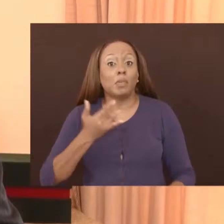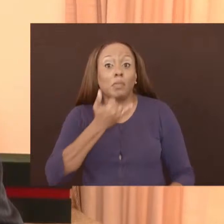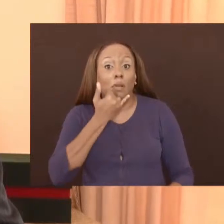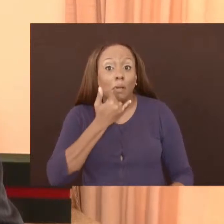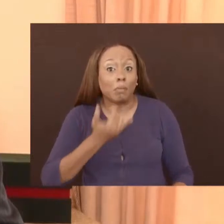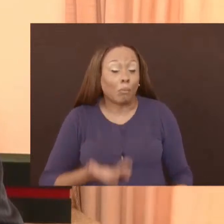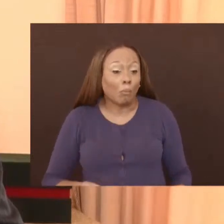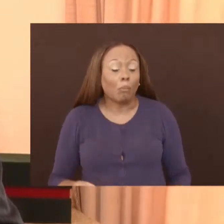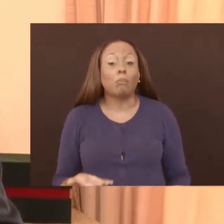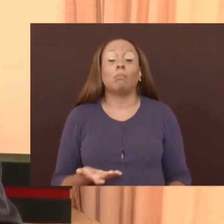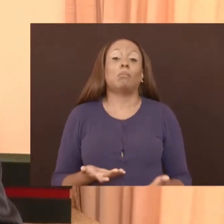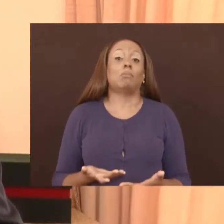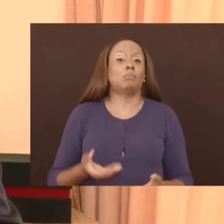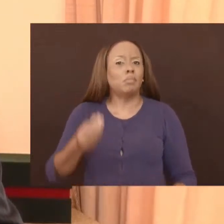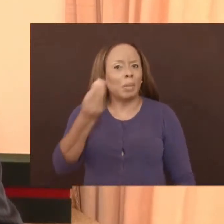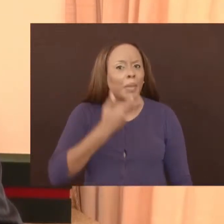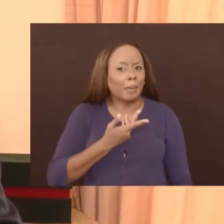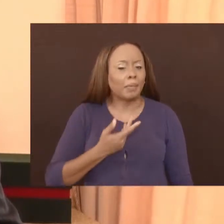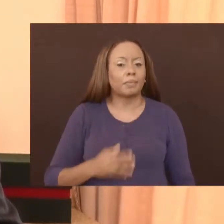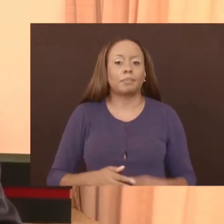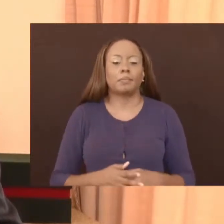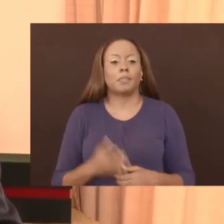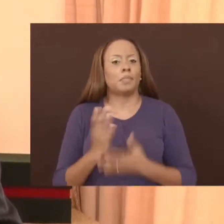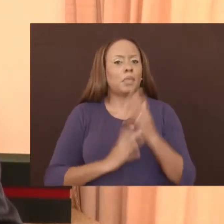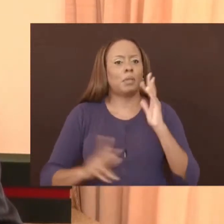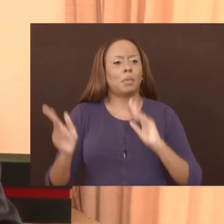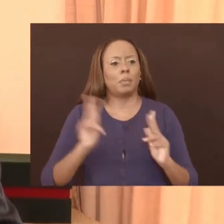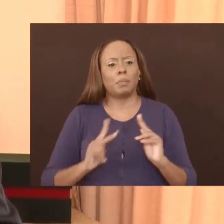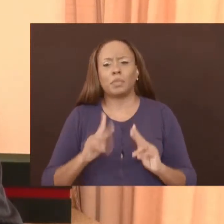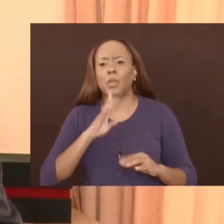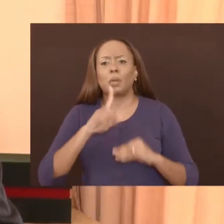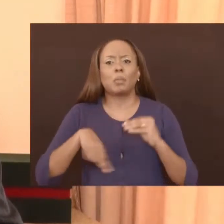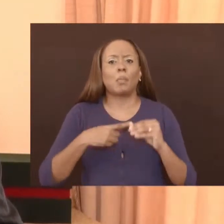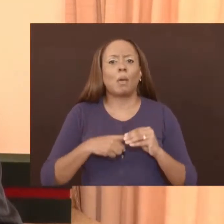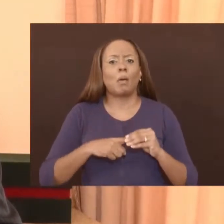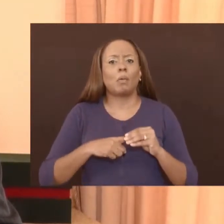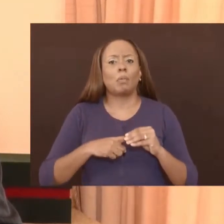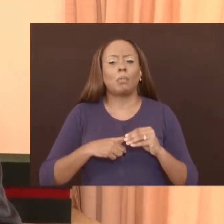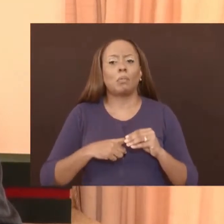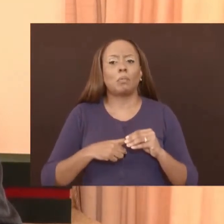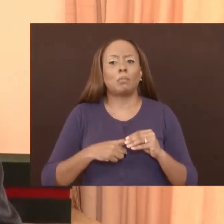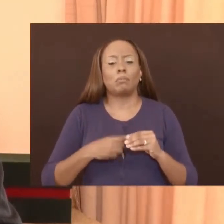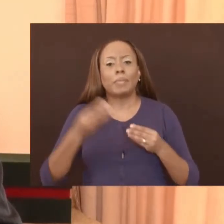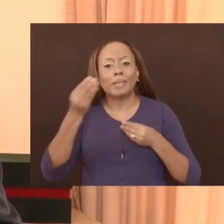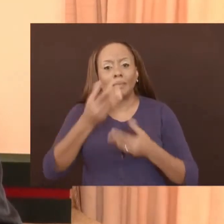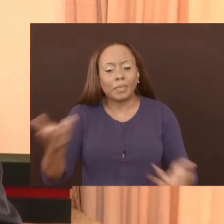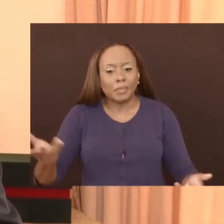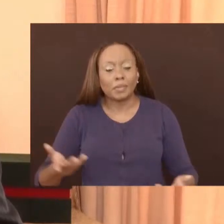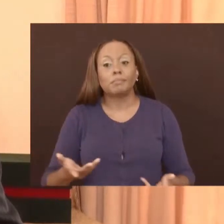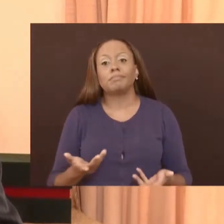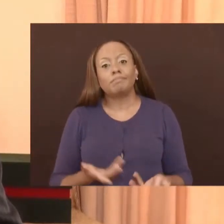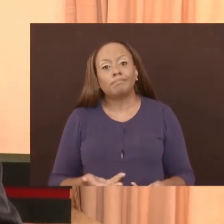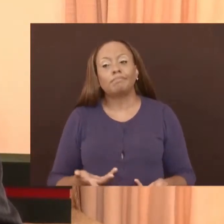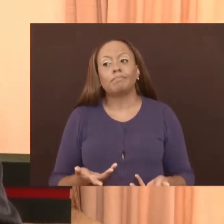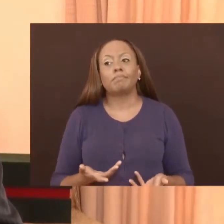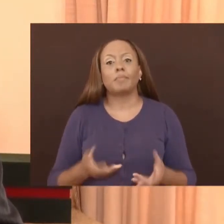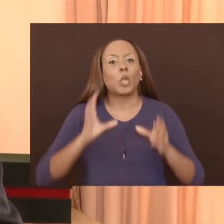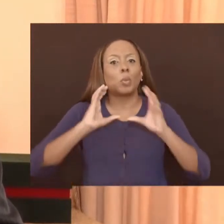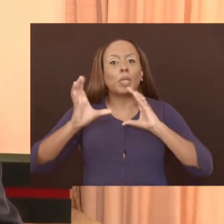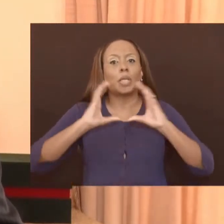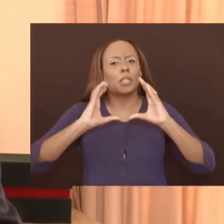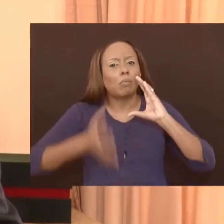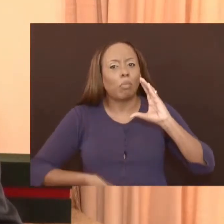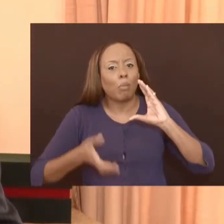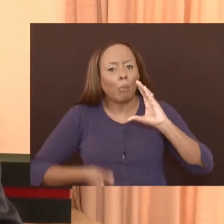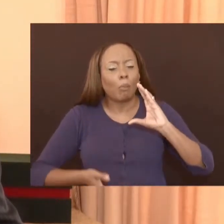there's been a lot of discussion about the flow of information. And therefore, I want to work not only with you, but with the